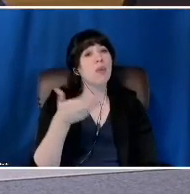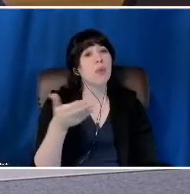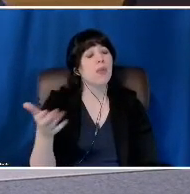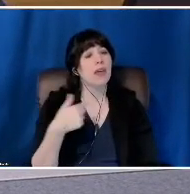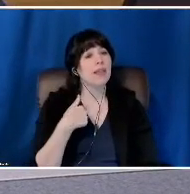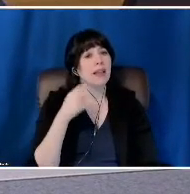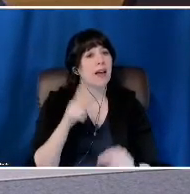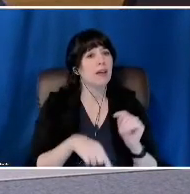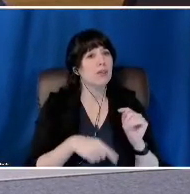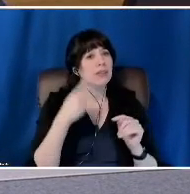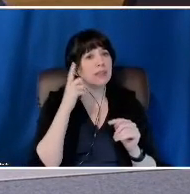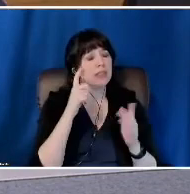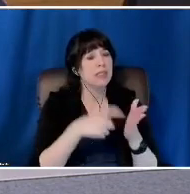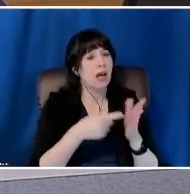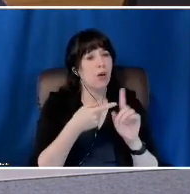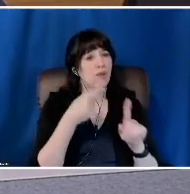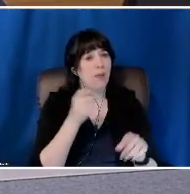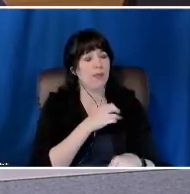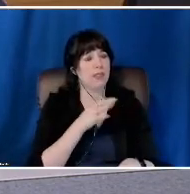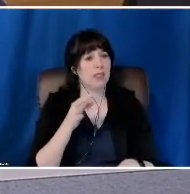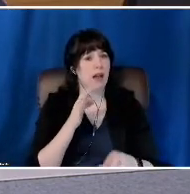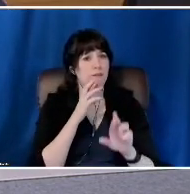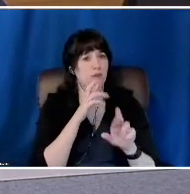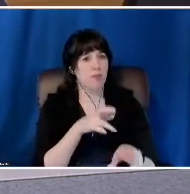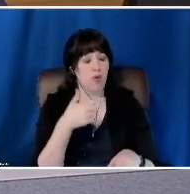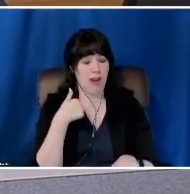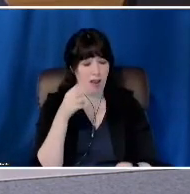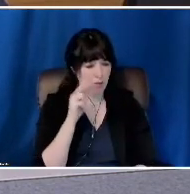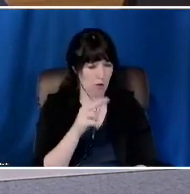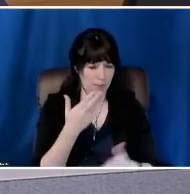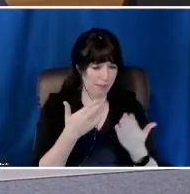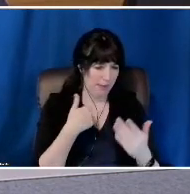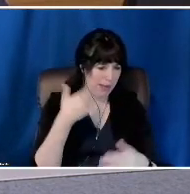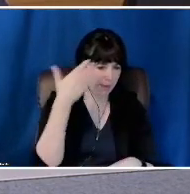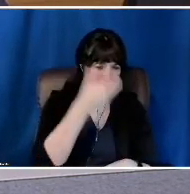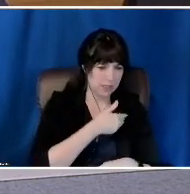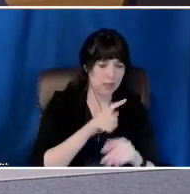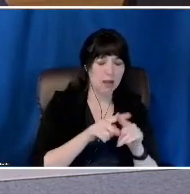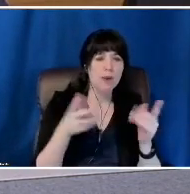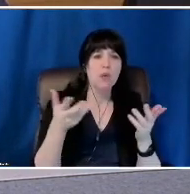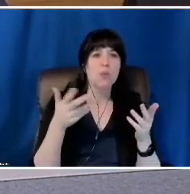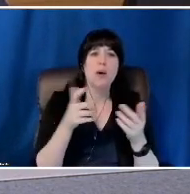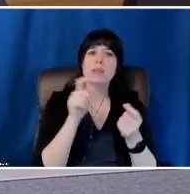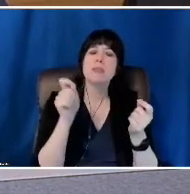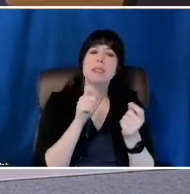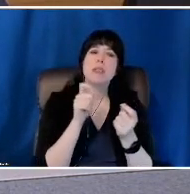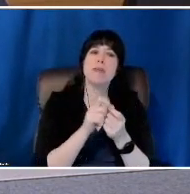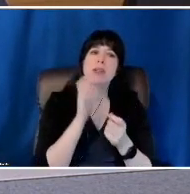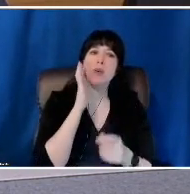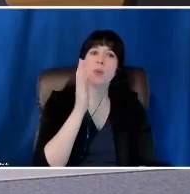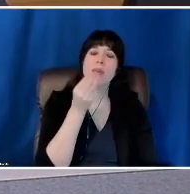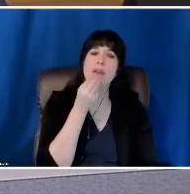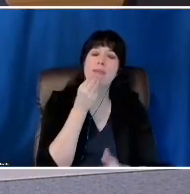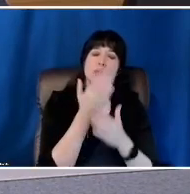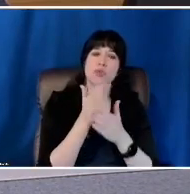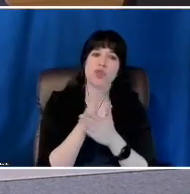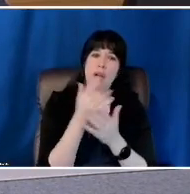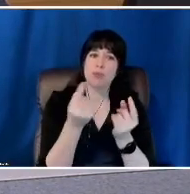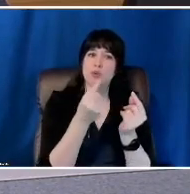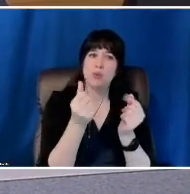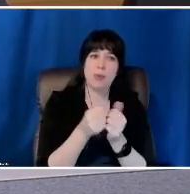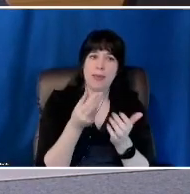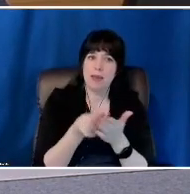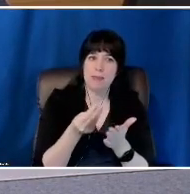the staff report, I looked and I may have just missed it. What specifically will the food share be doing with the money? Does it